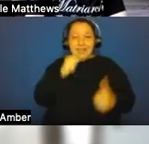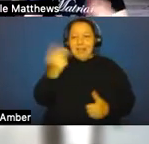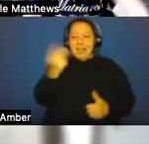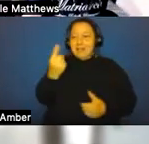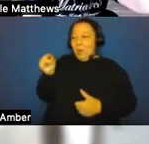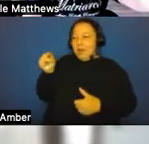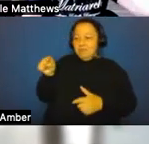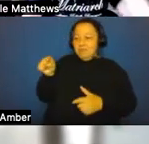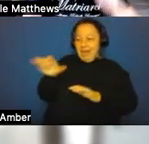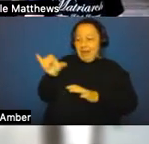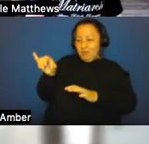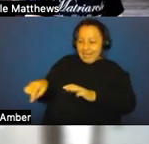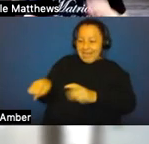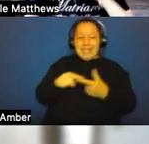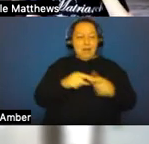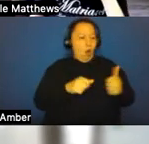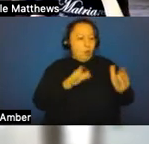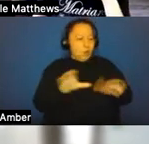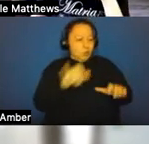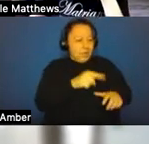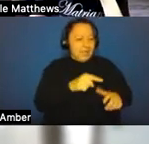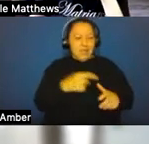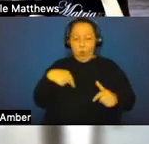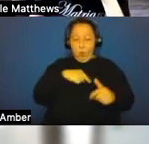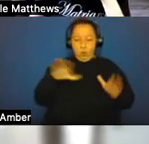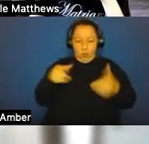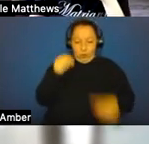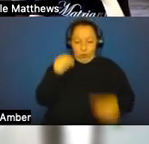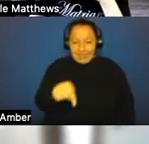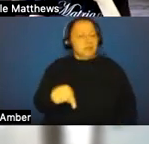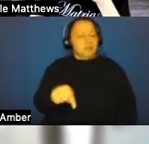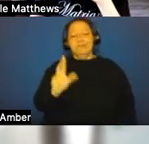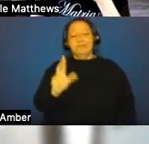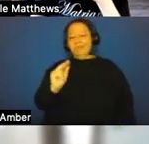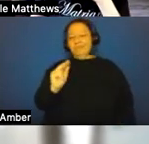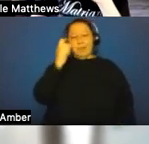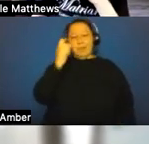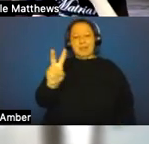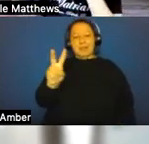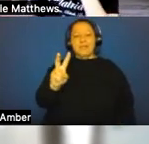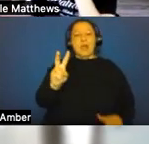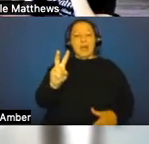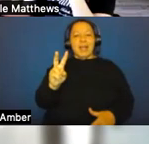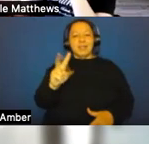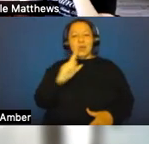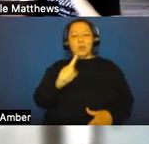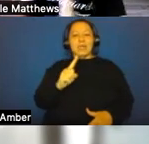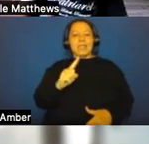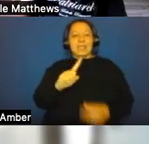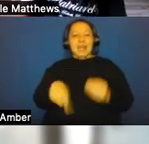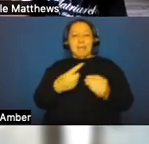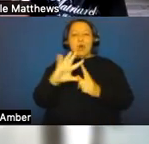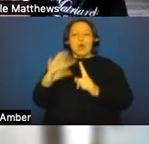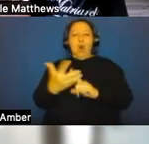on sexual violence, because this is what's at the root. Yeah, it's a culture. It's an umbrella of circumstances